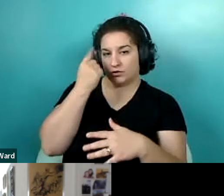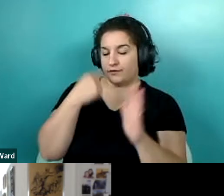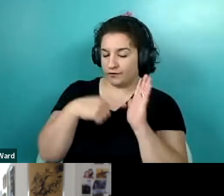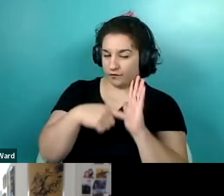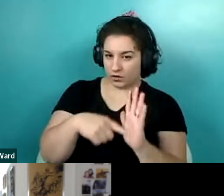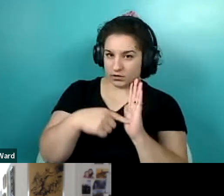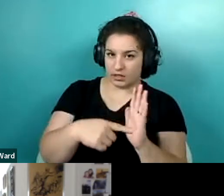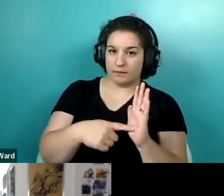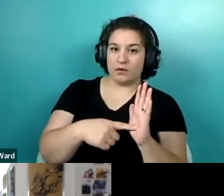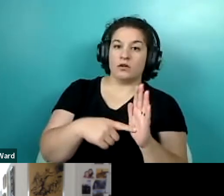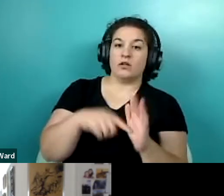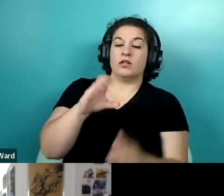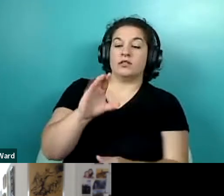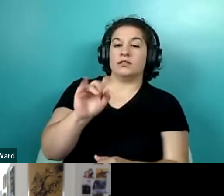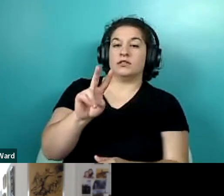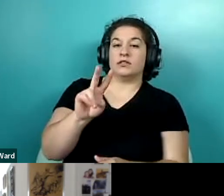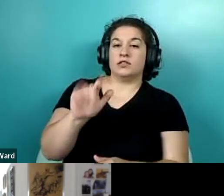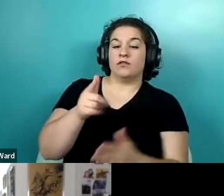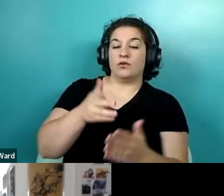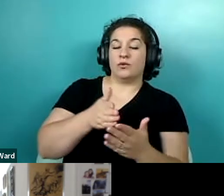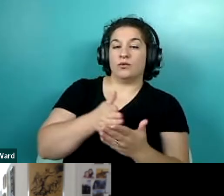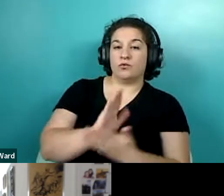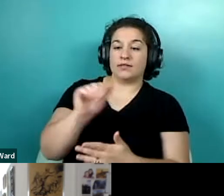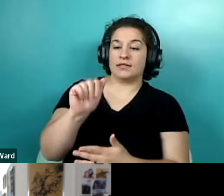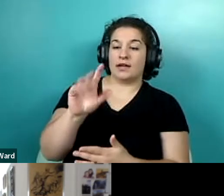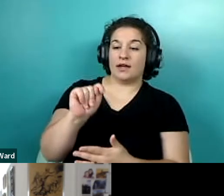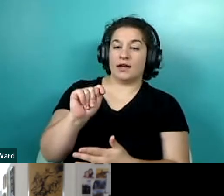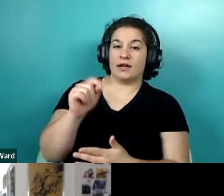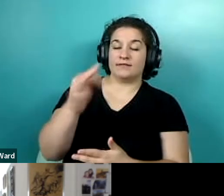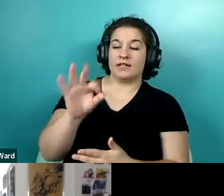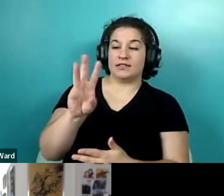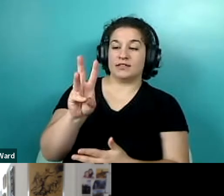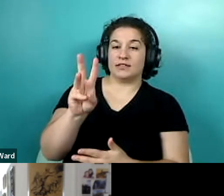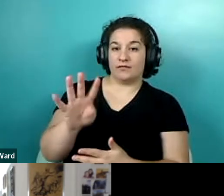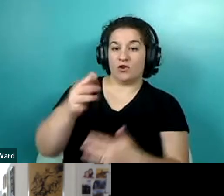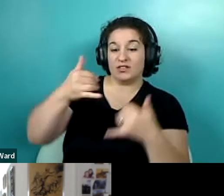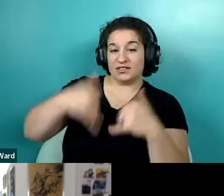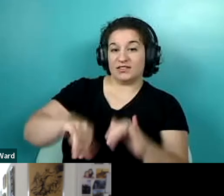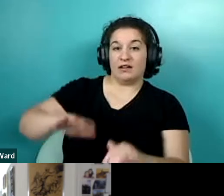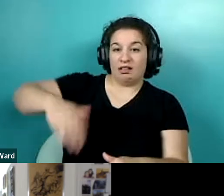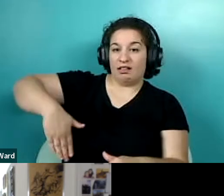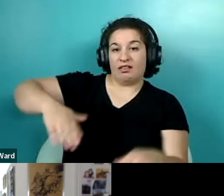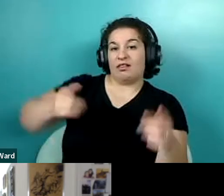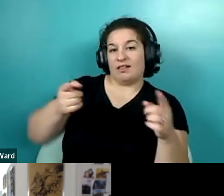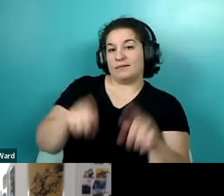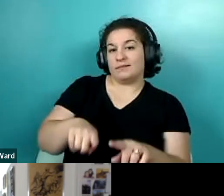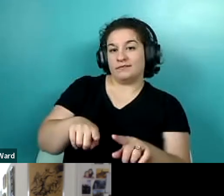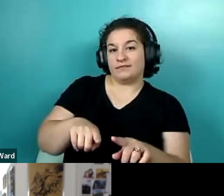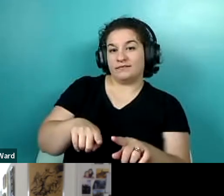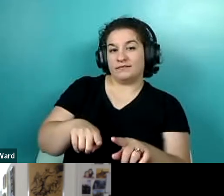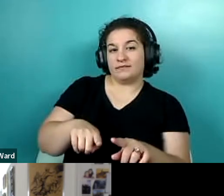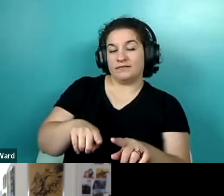of 1964 has still not been realized as it